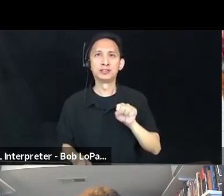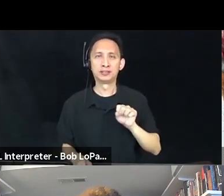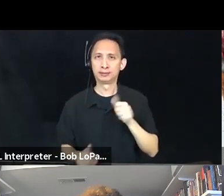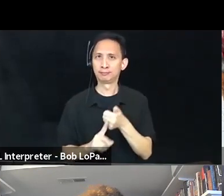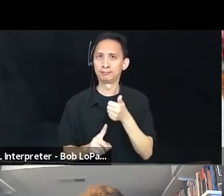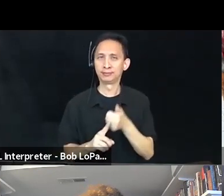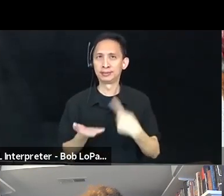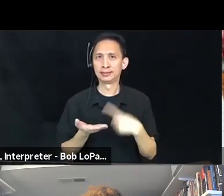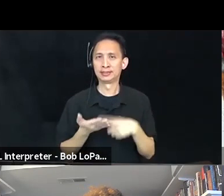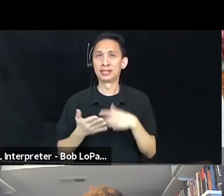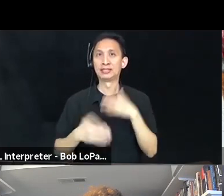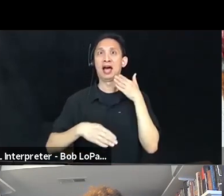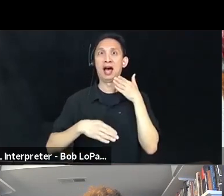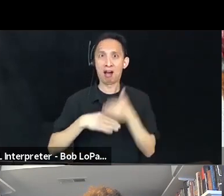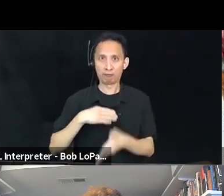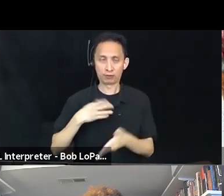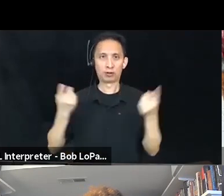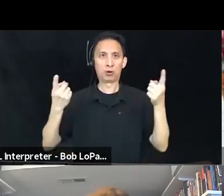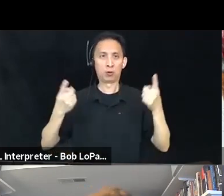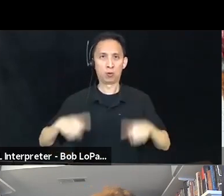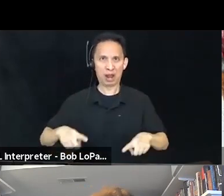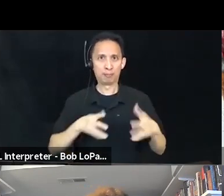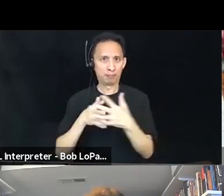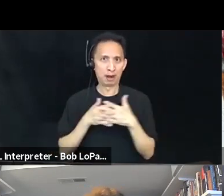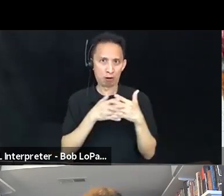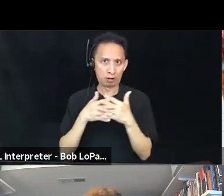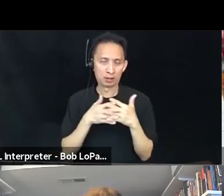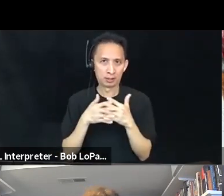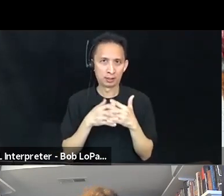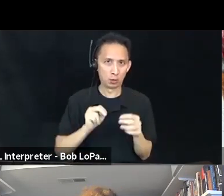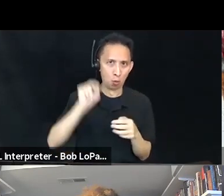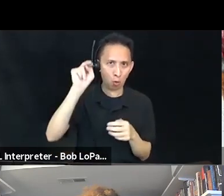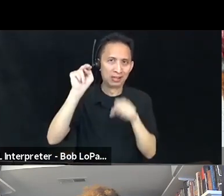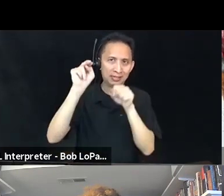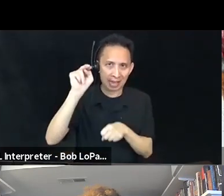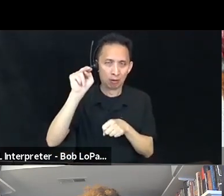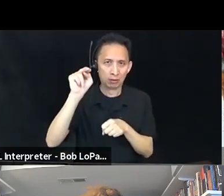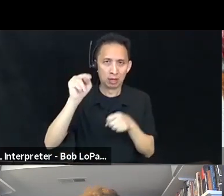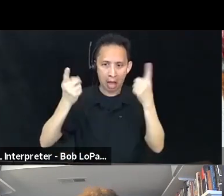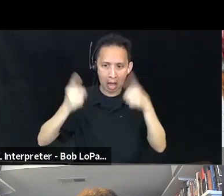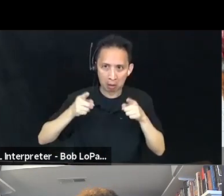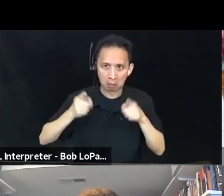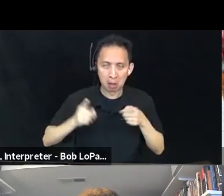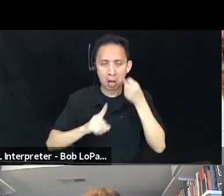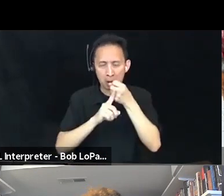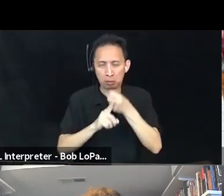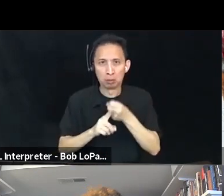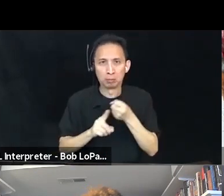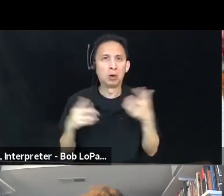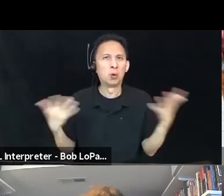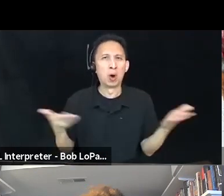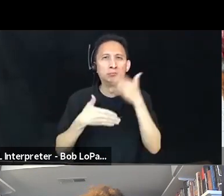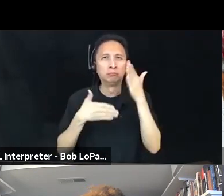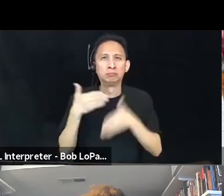the fallout of the war. So I just wanted to maybe to highlight some things about those